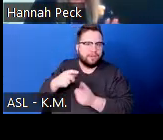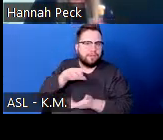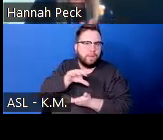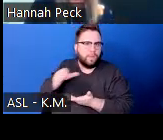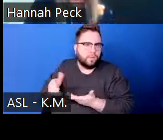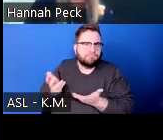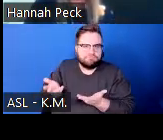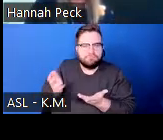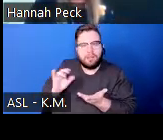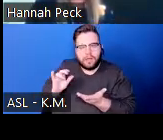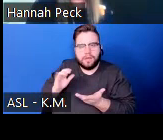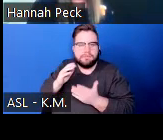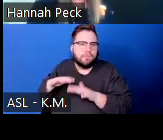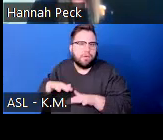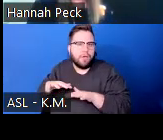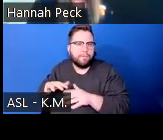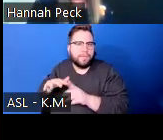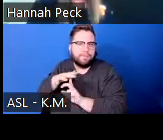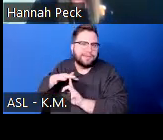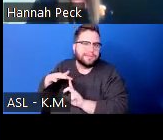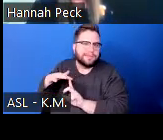kids to move to.